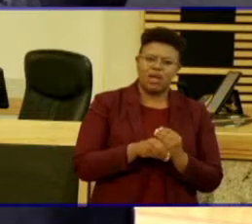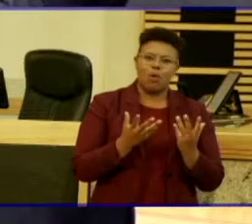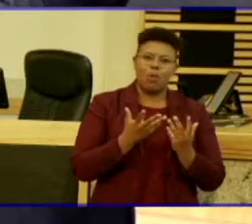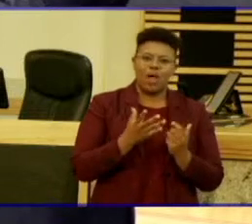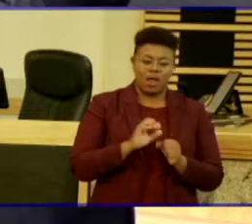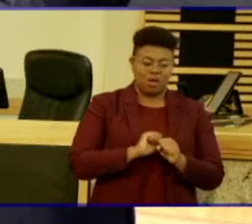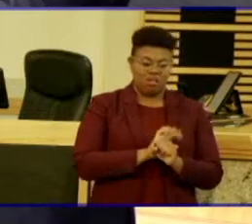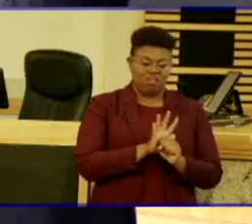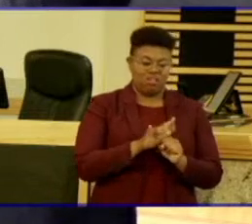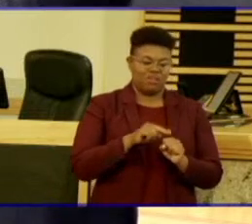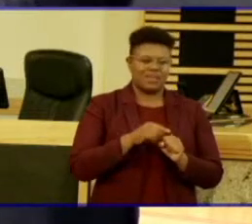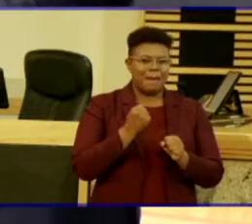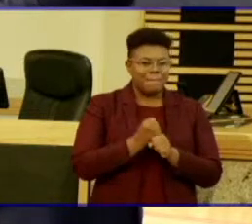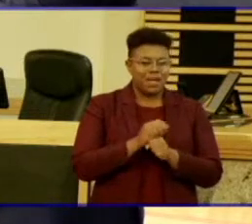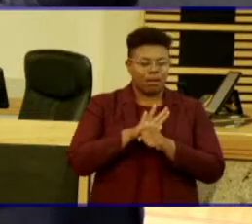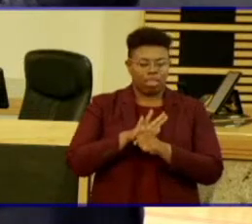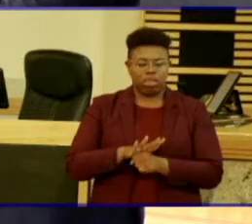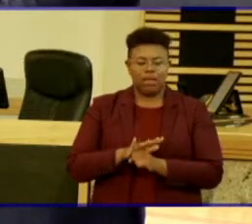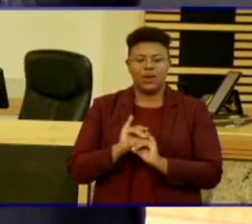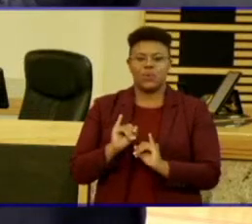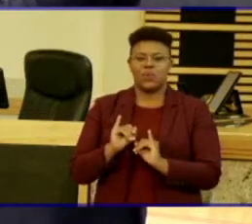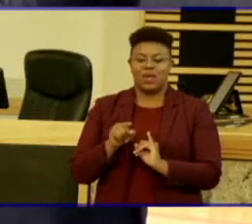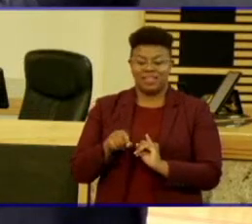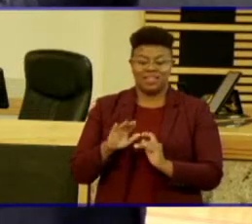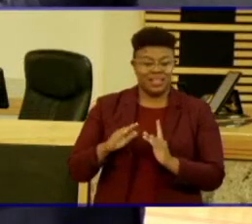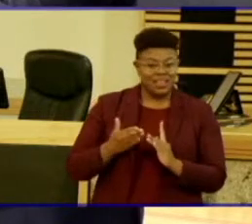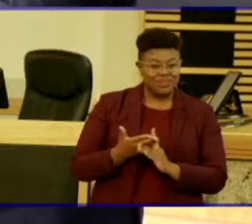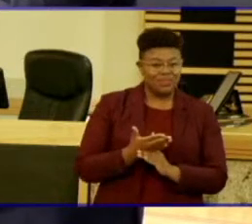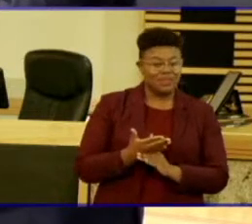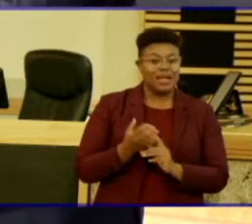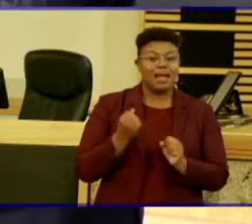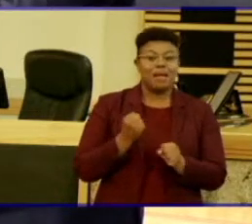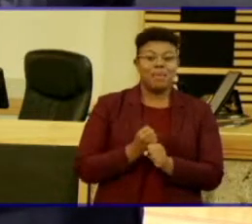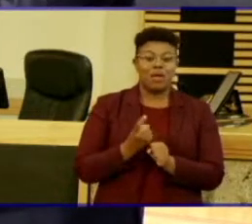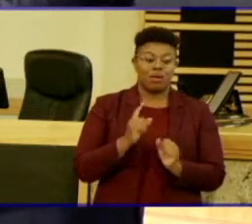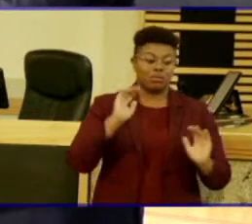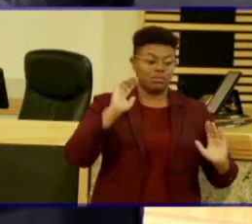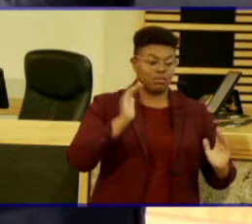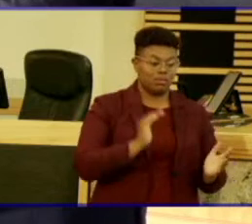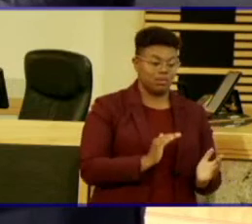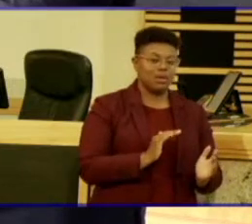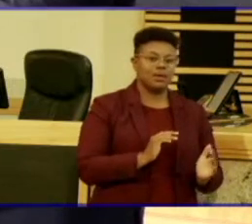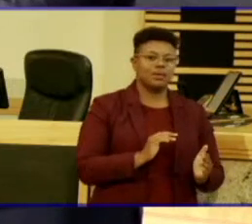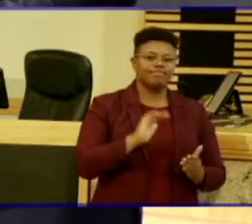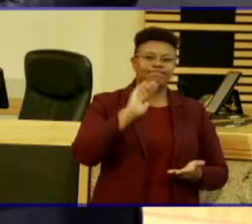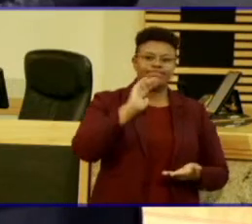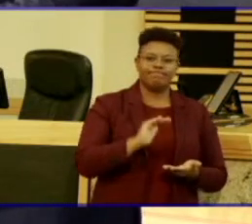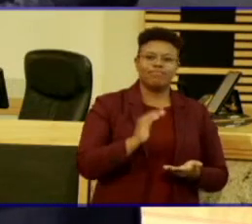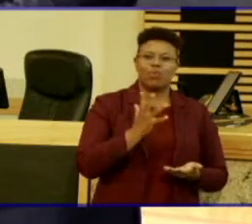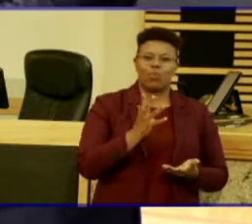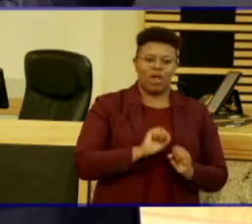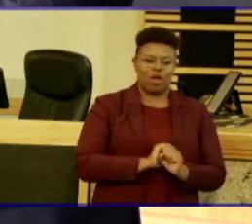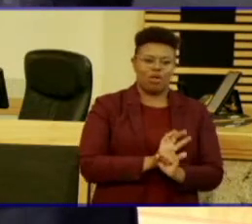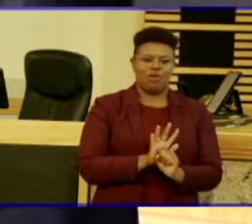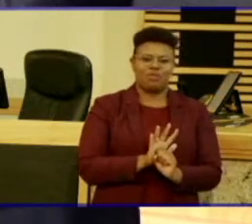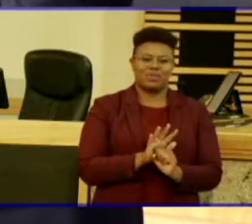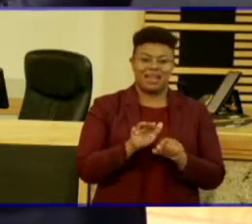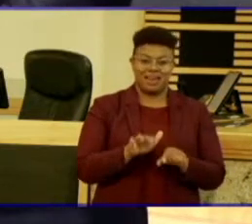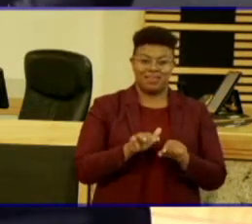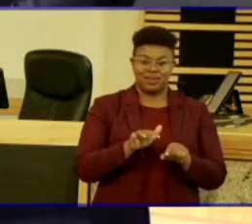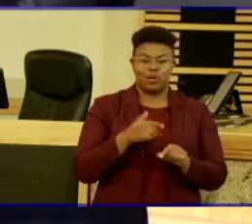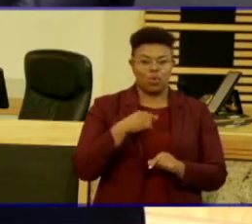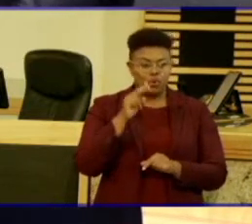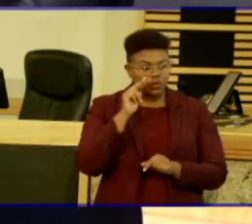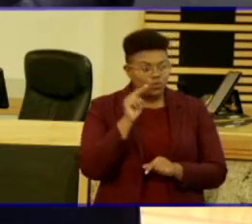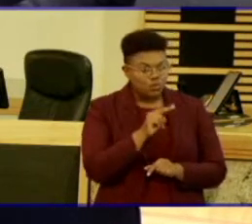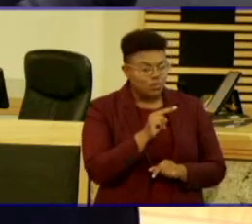our health system. These and other interventions have led to the reduction of the burden of COVID-19 in our province. Sibonile apha